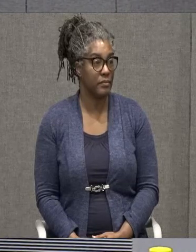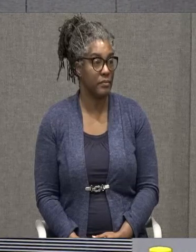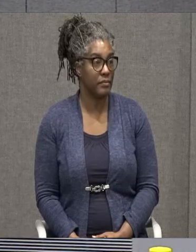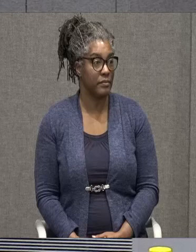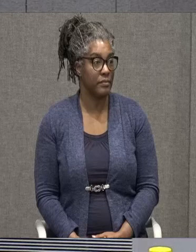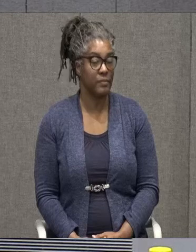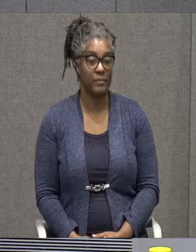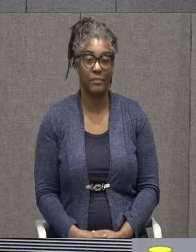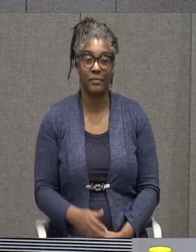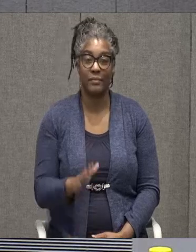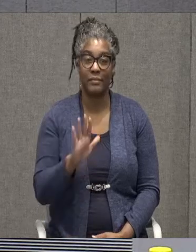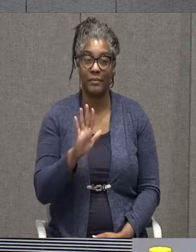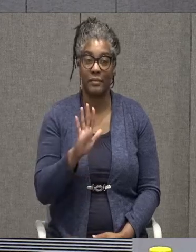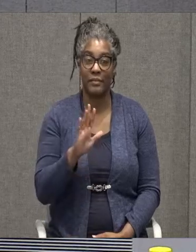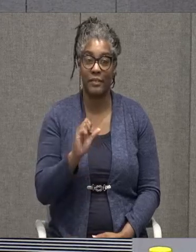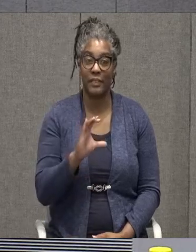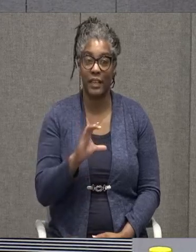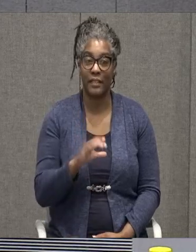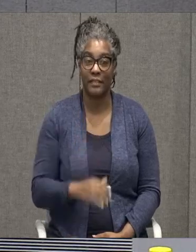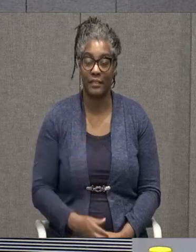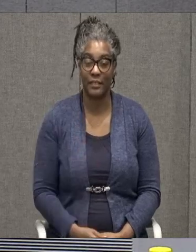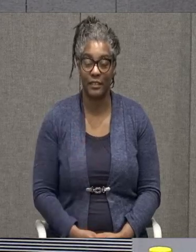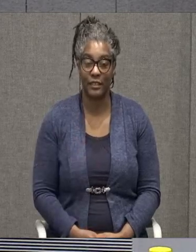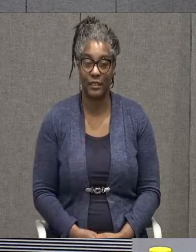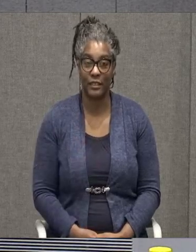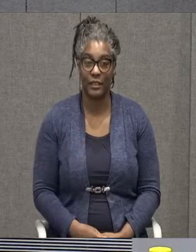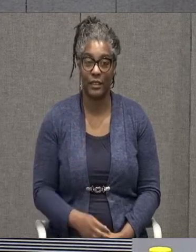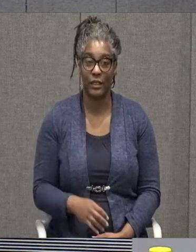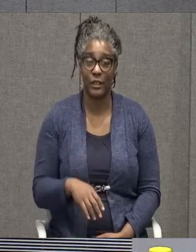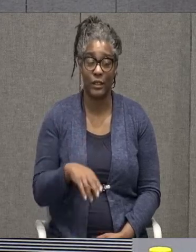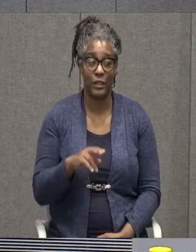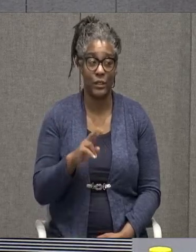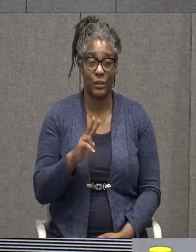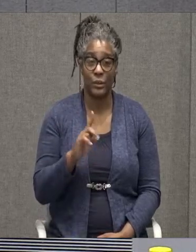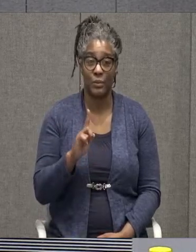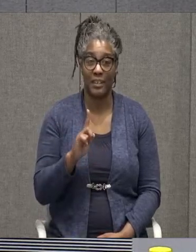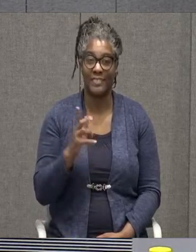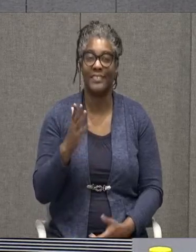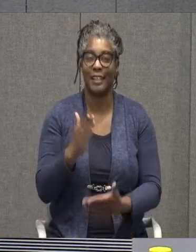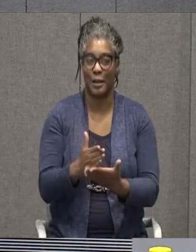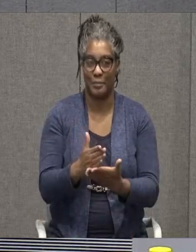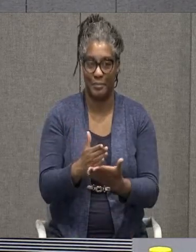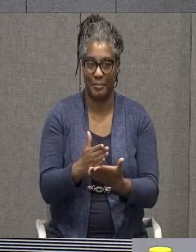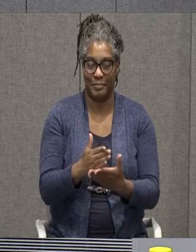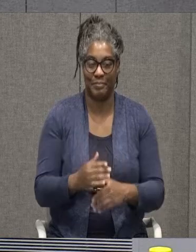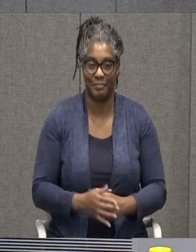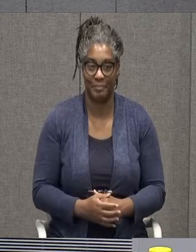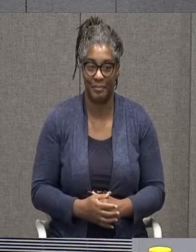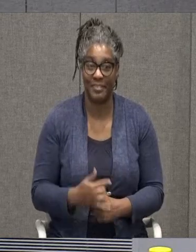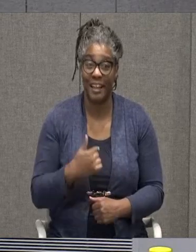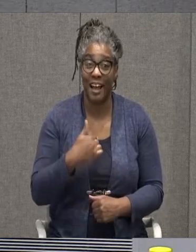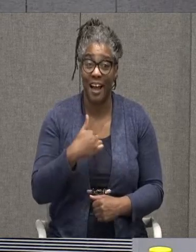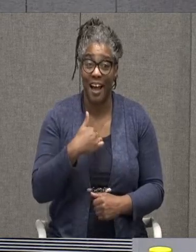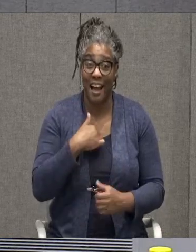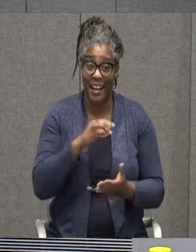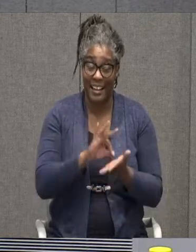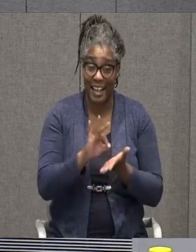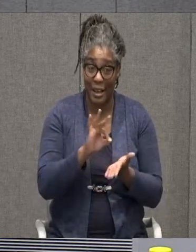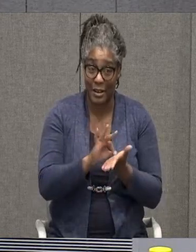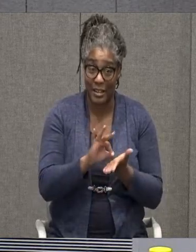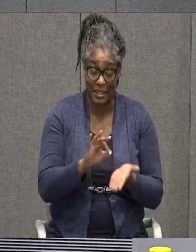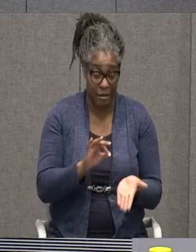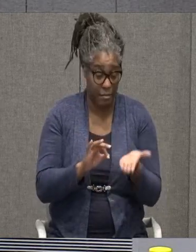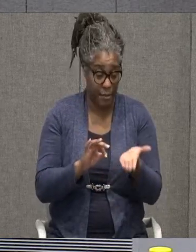5 seconds. 2, 1, and stop. So I counted 54